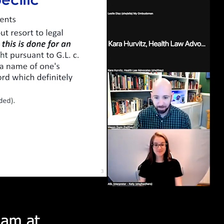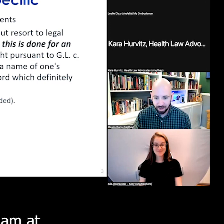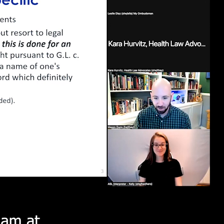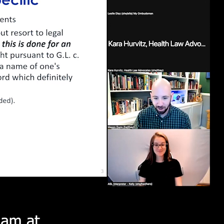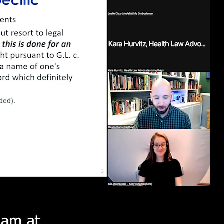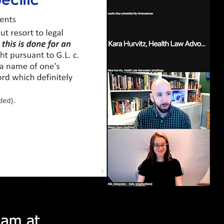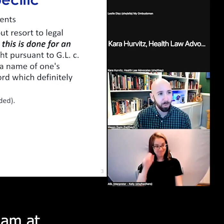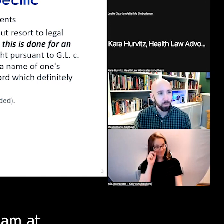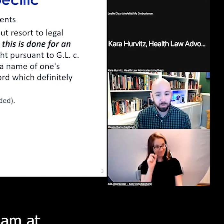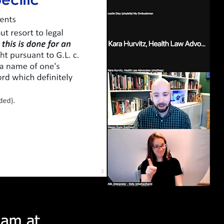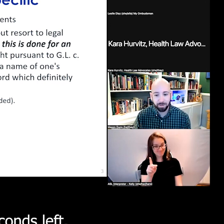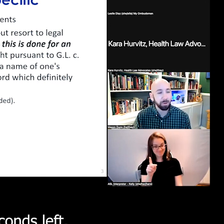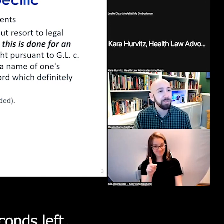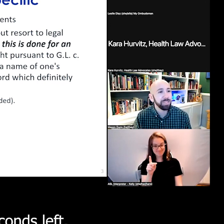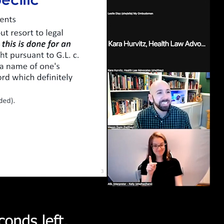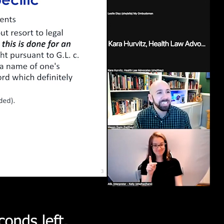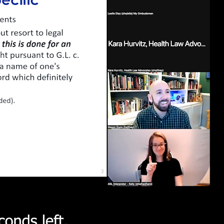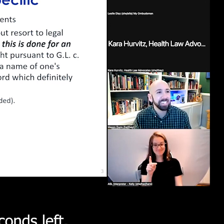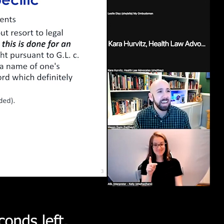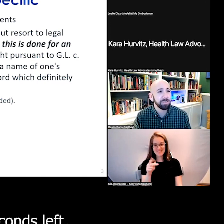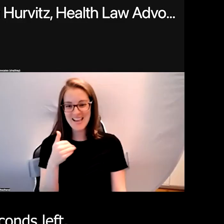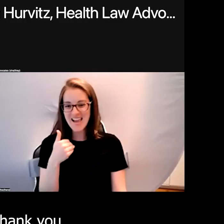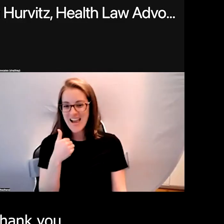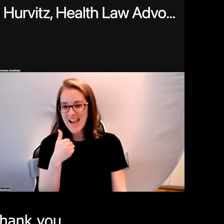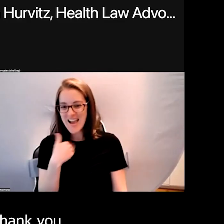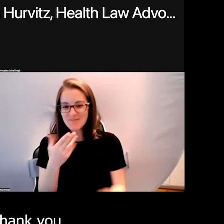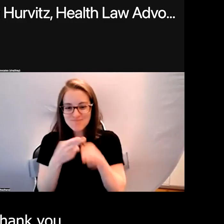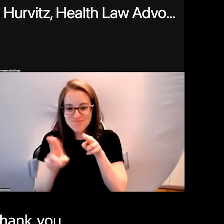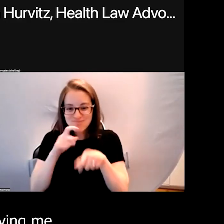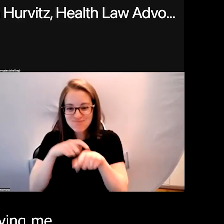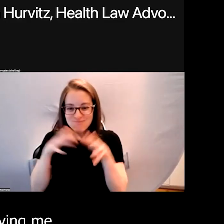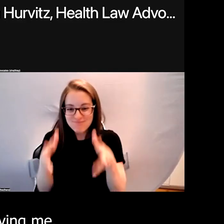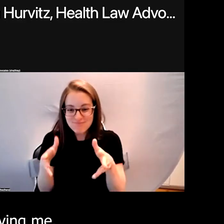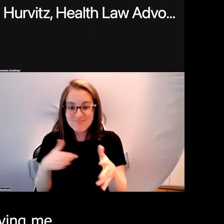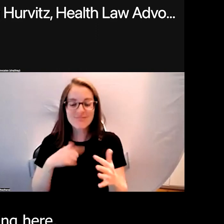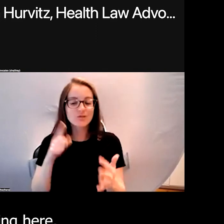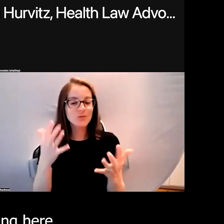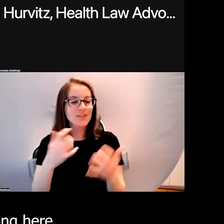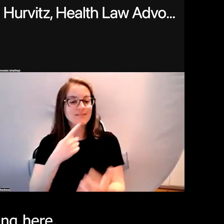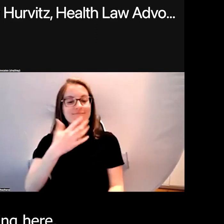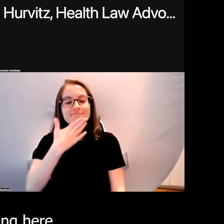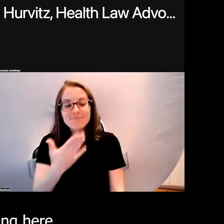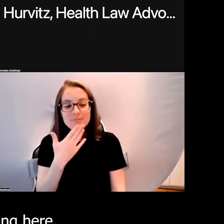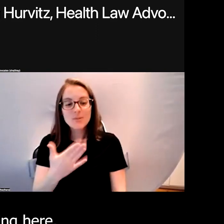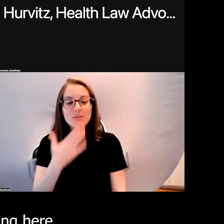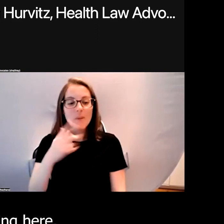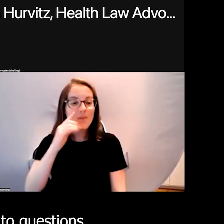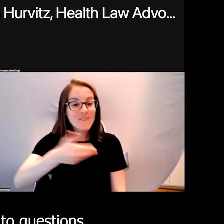I have about 15 seconds left. I just want to say thank you. Thank you for having me. Thank you for being